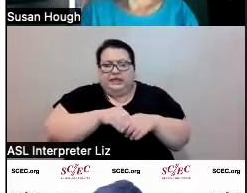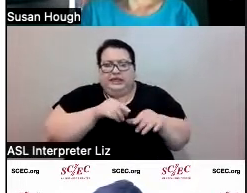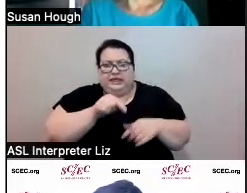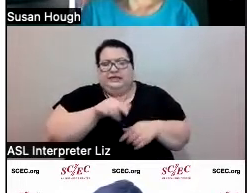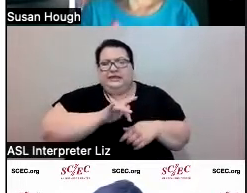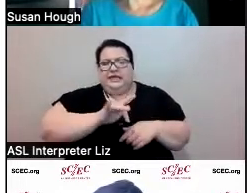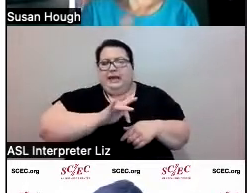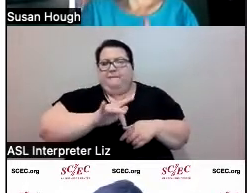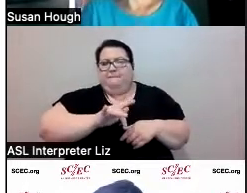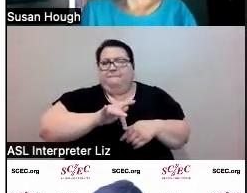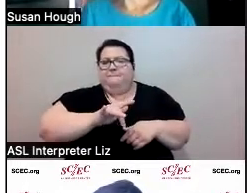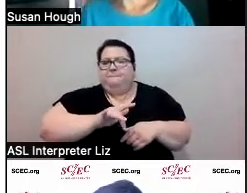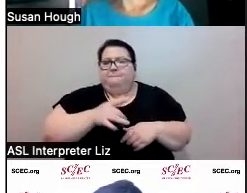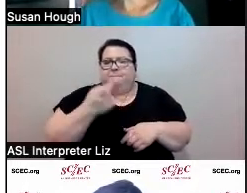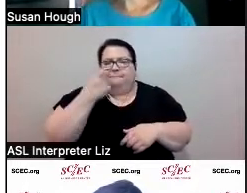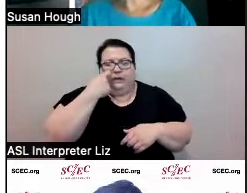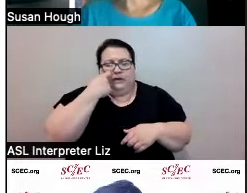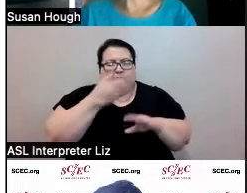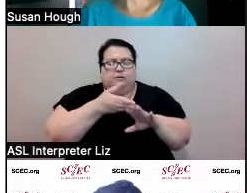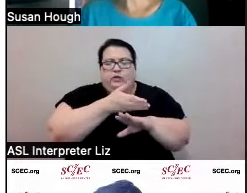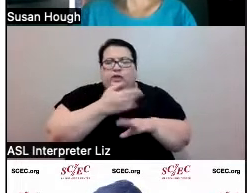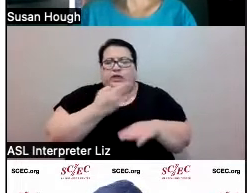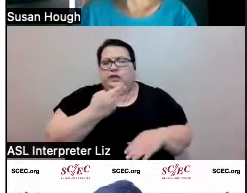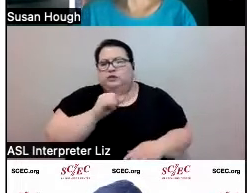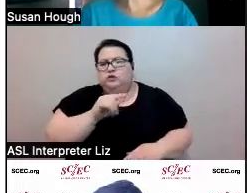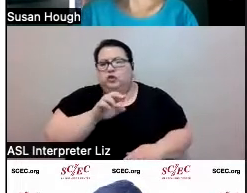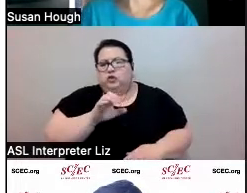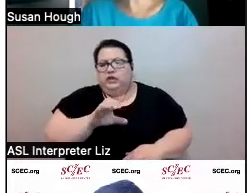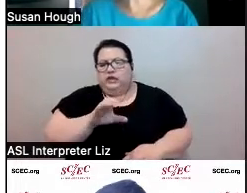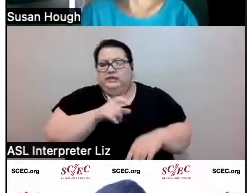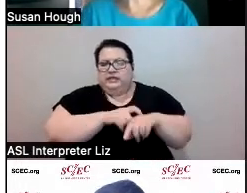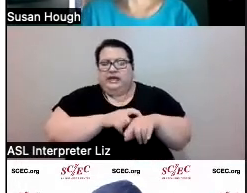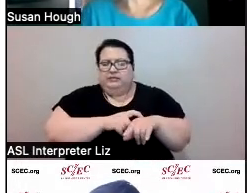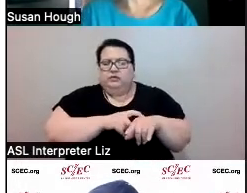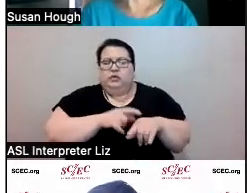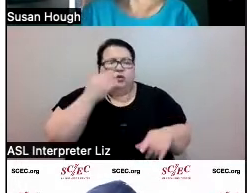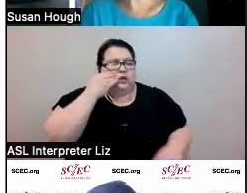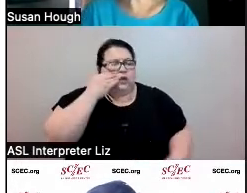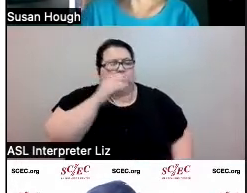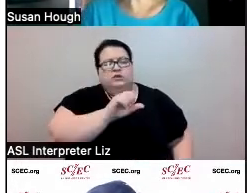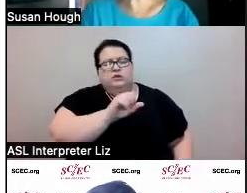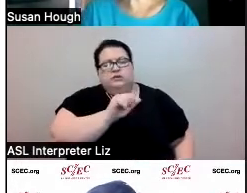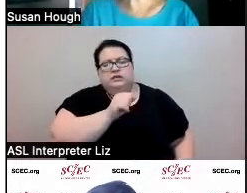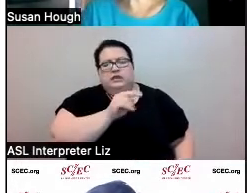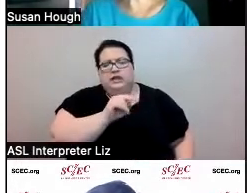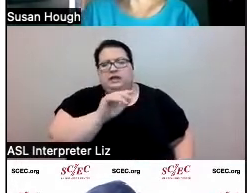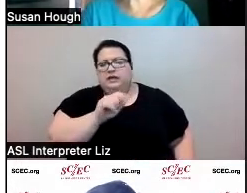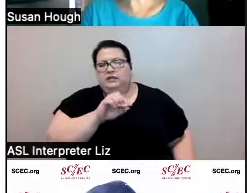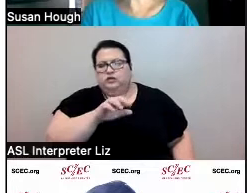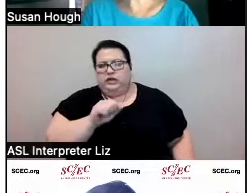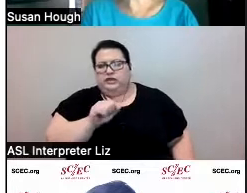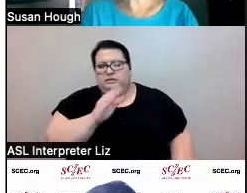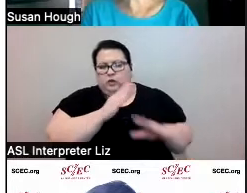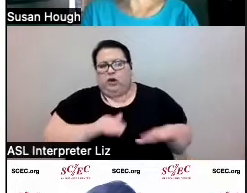gap in relatively recent prehistoric times. Eventually, we know that the San Andreas, which has been quite quiet, it's